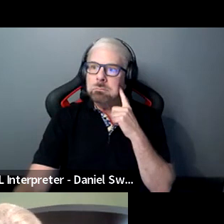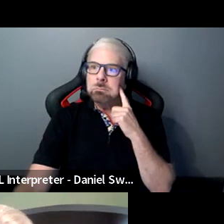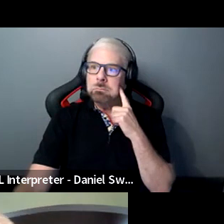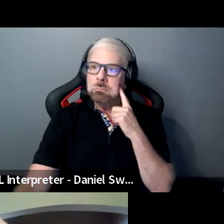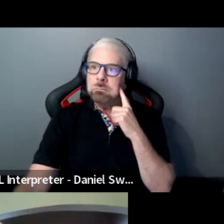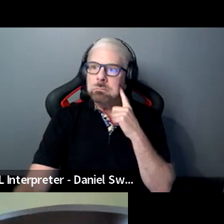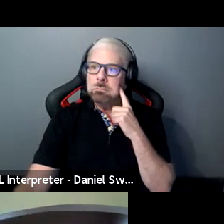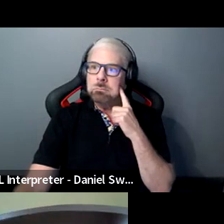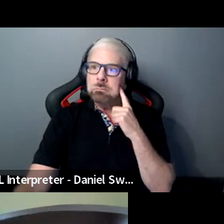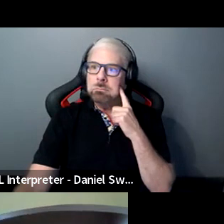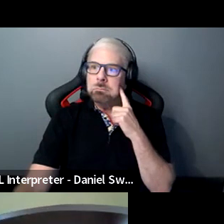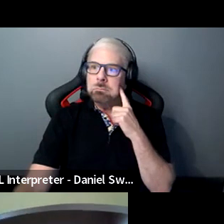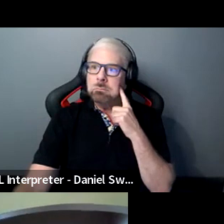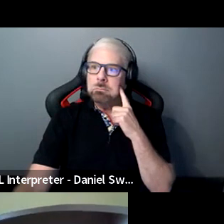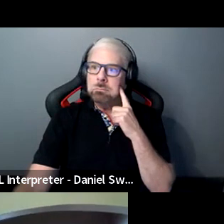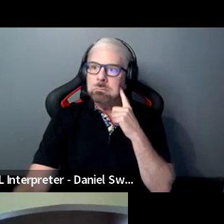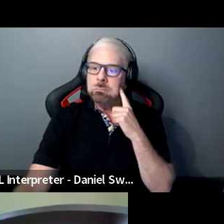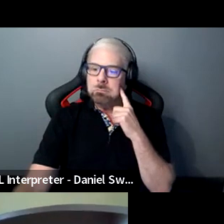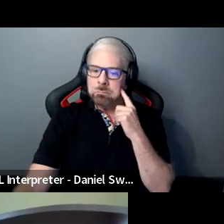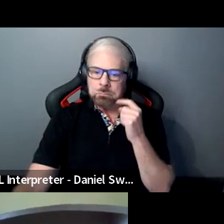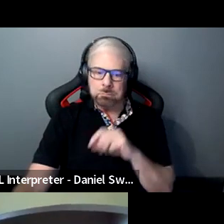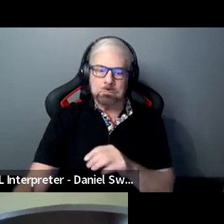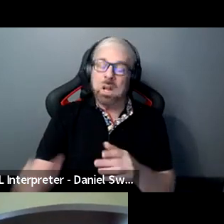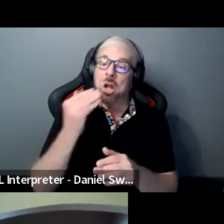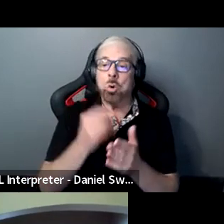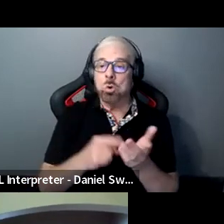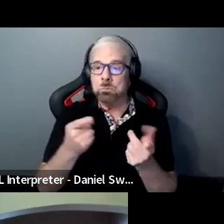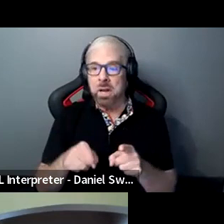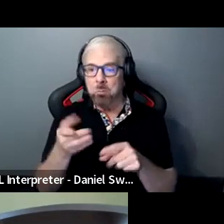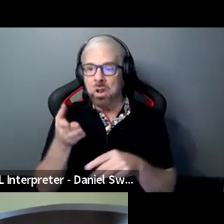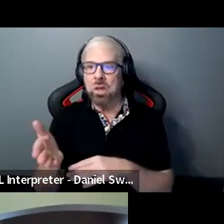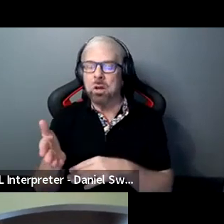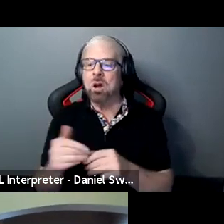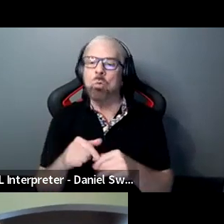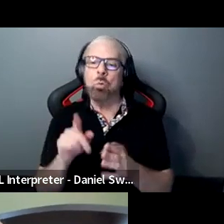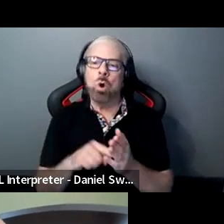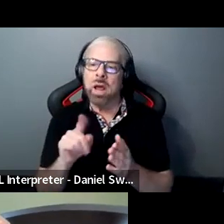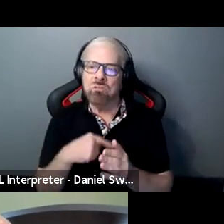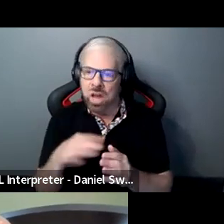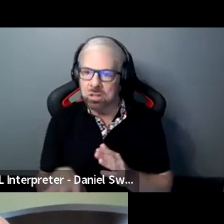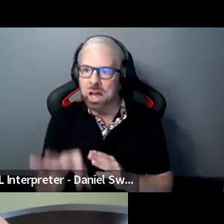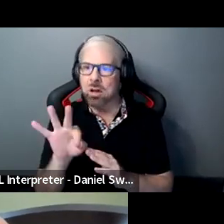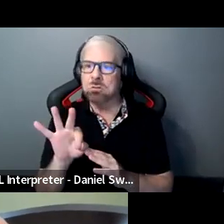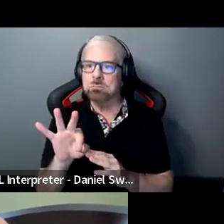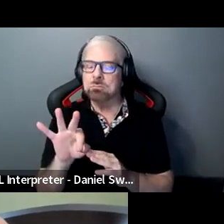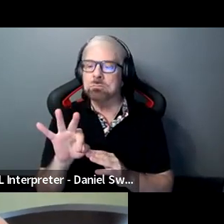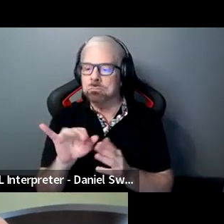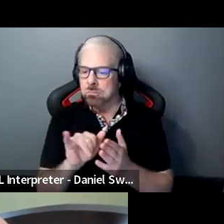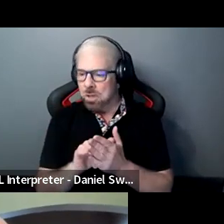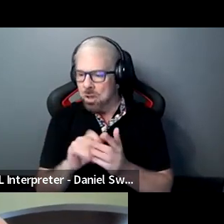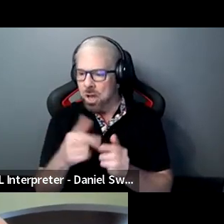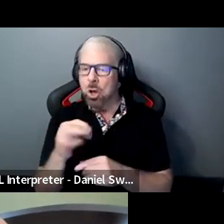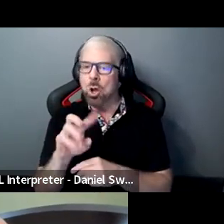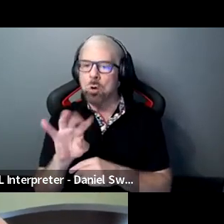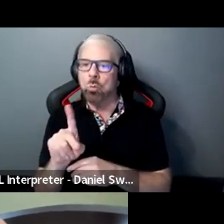what has been going on there. And when I found out that Glenwood was closing,